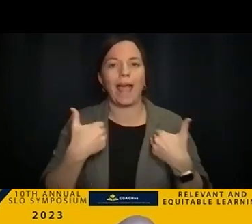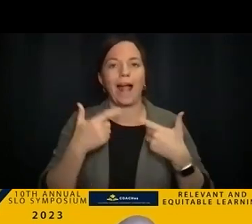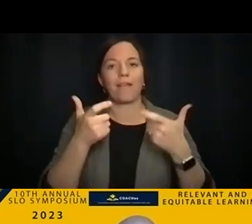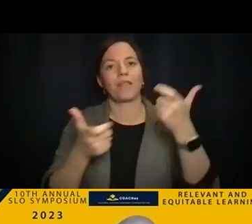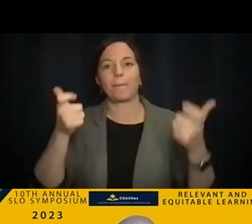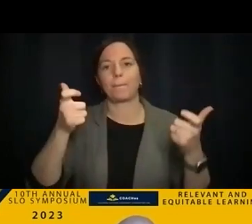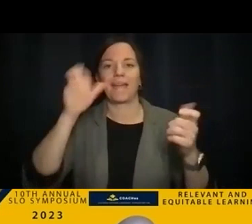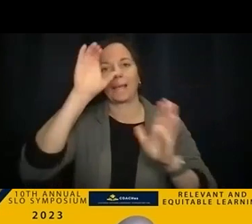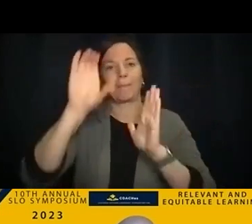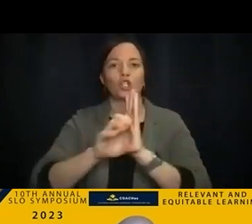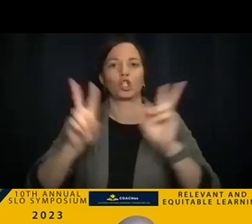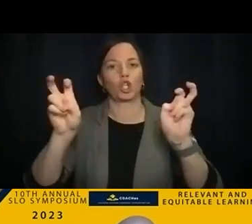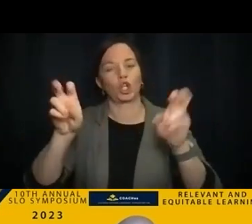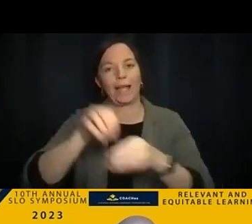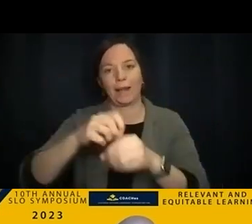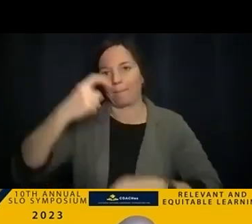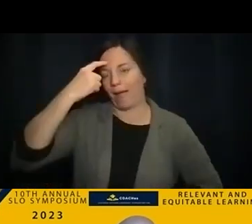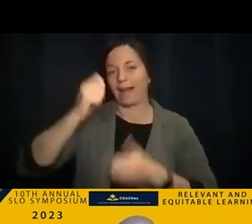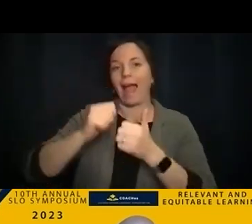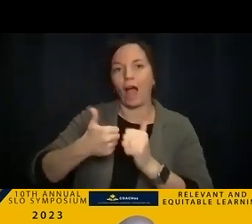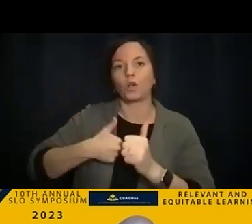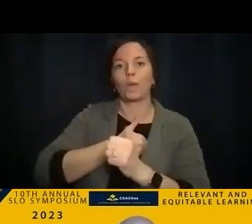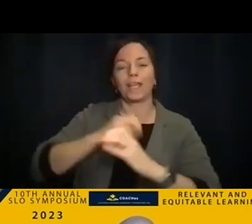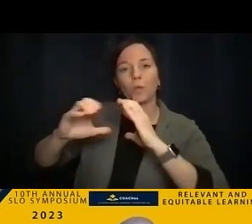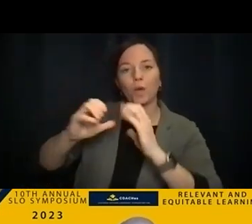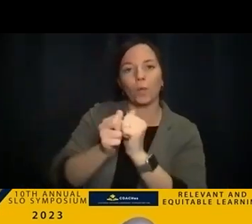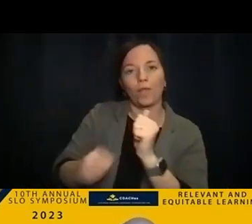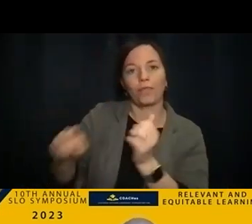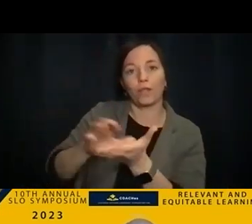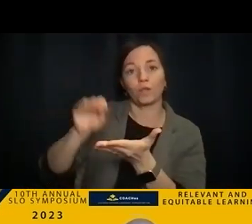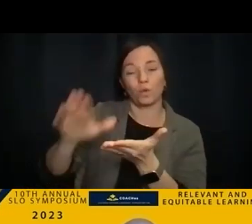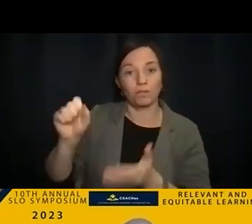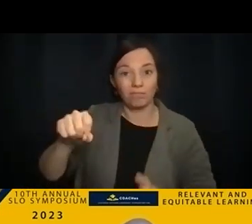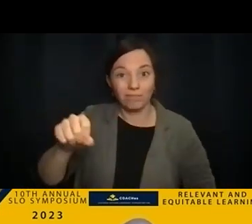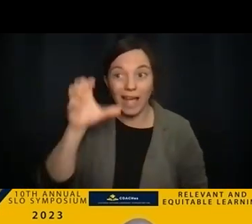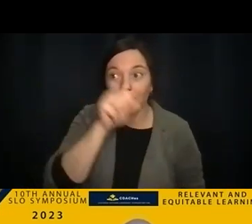our students? How do we communicate to them? Guess what? Education matters.